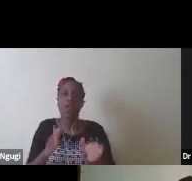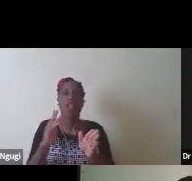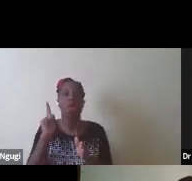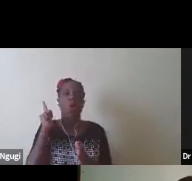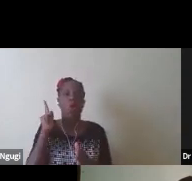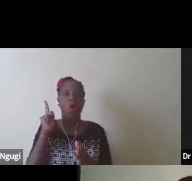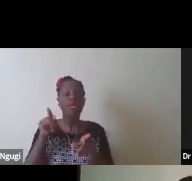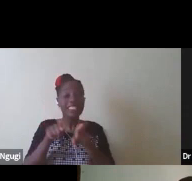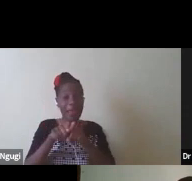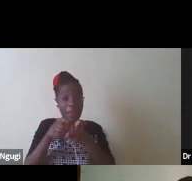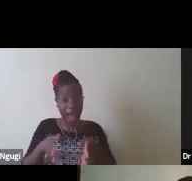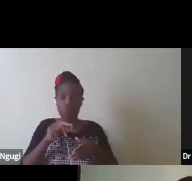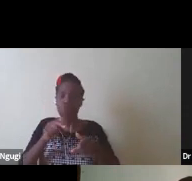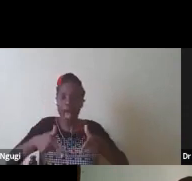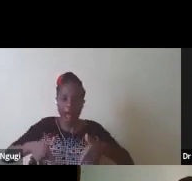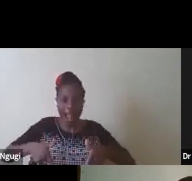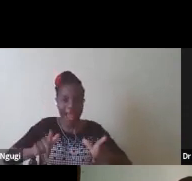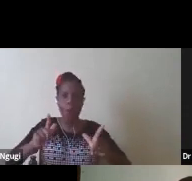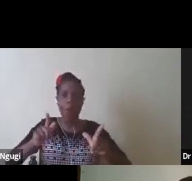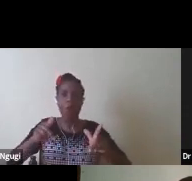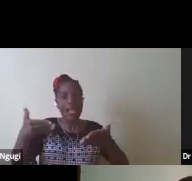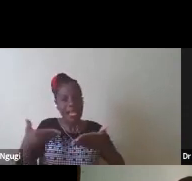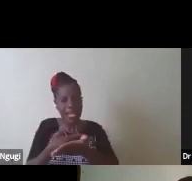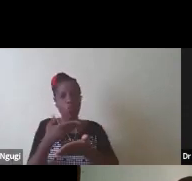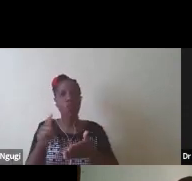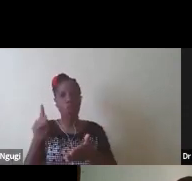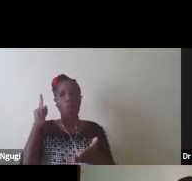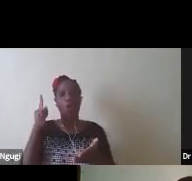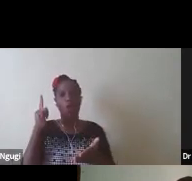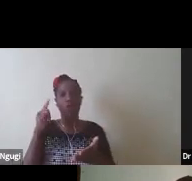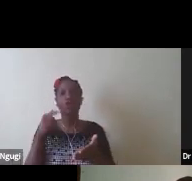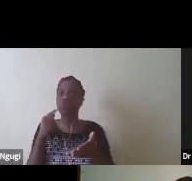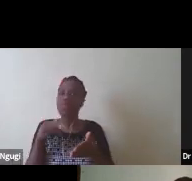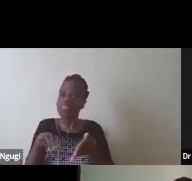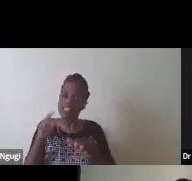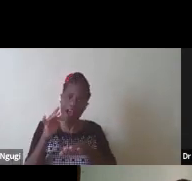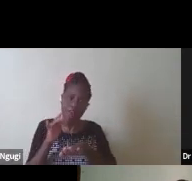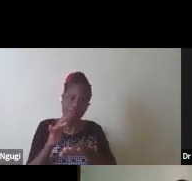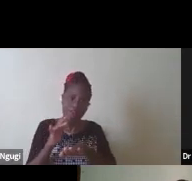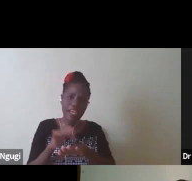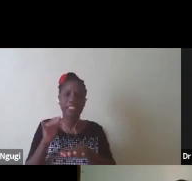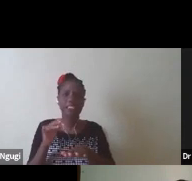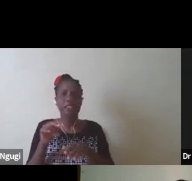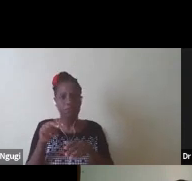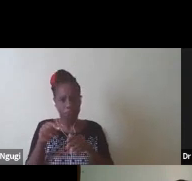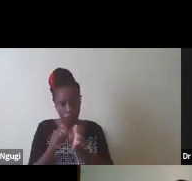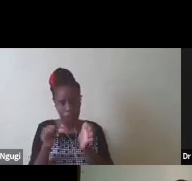yet annulled or pulled up, they are still the law that is in effect. So that is another problem.